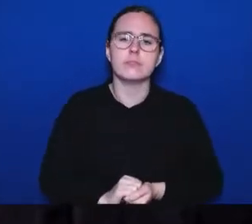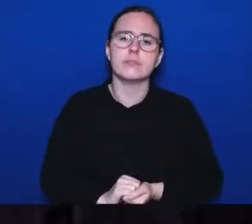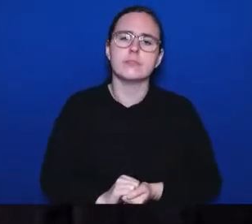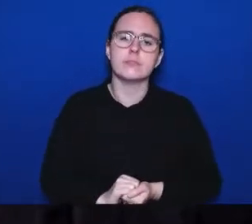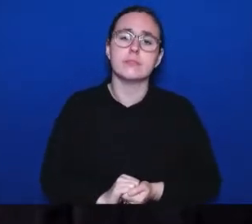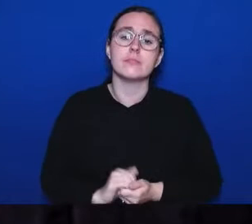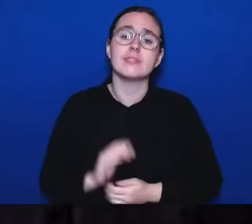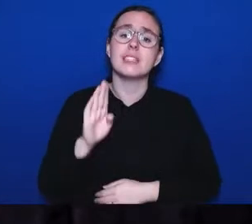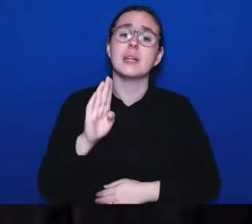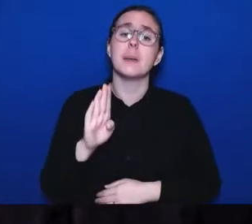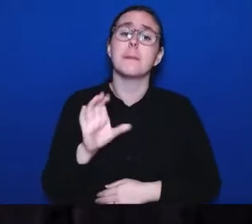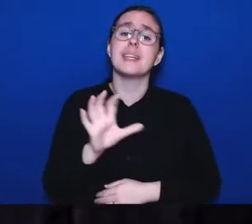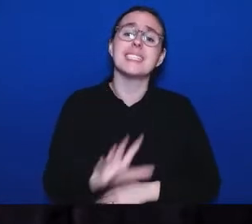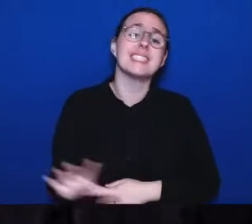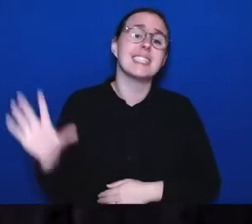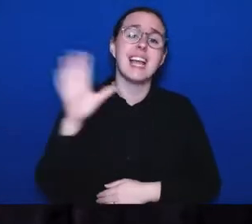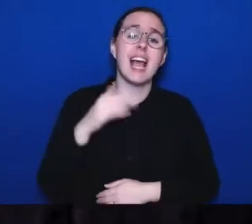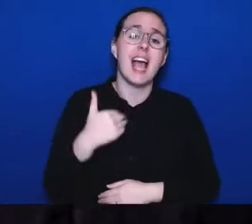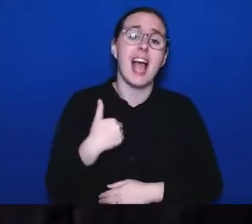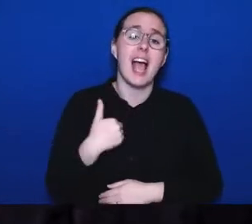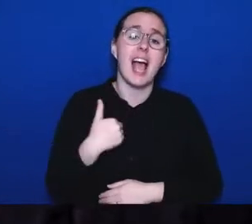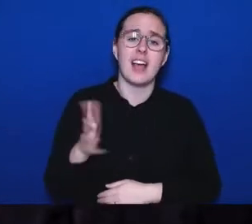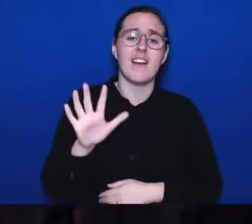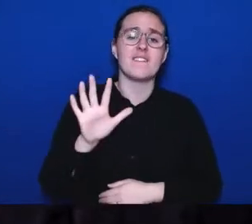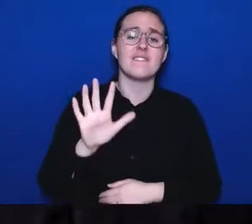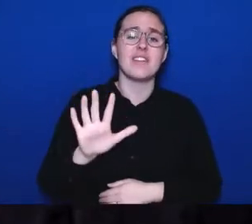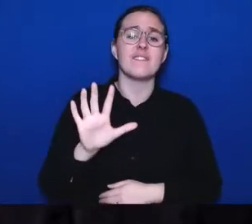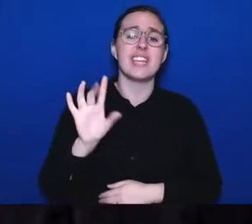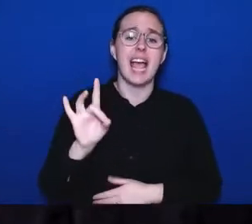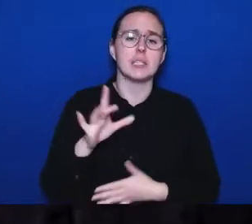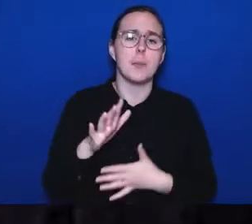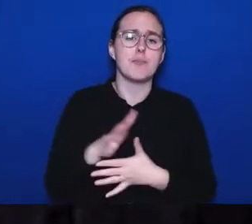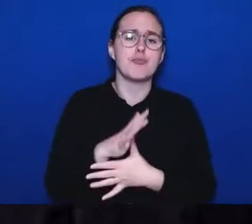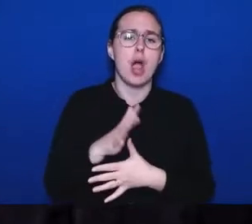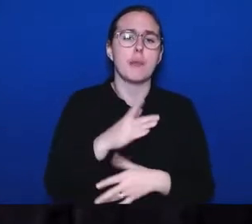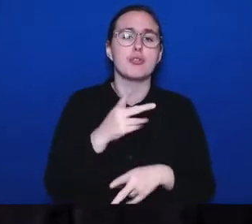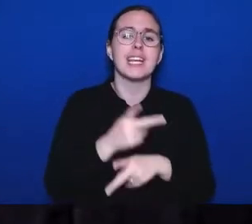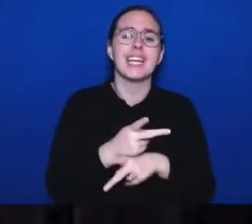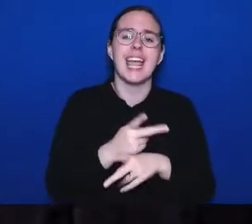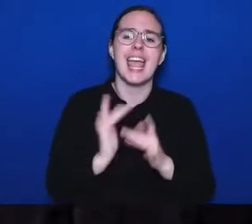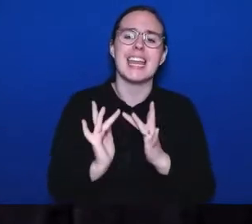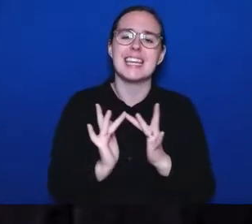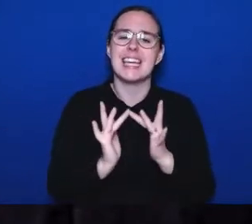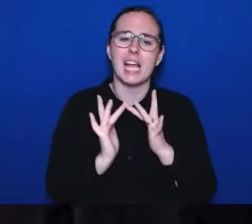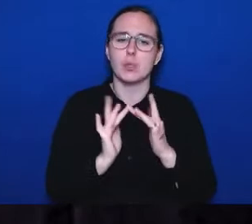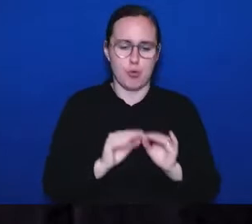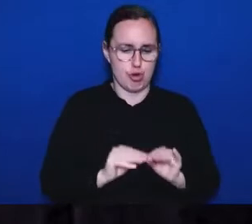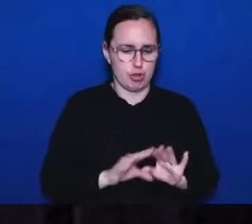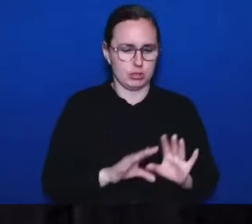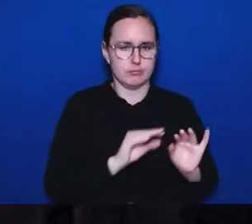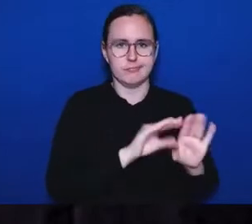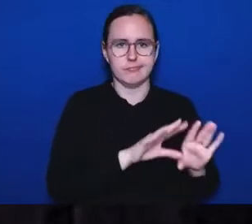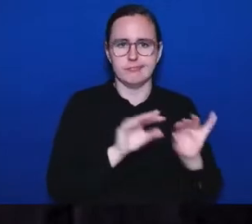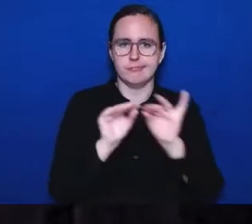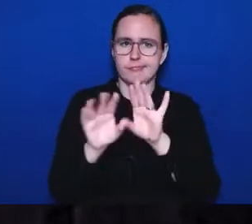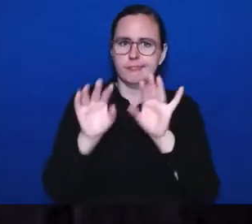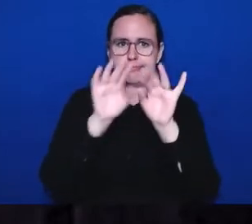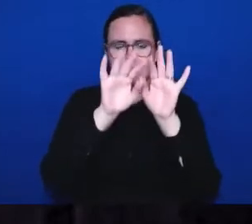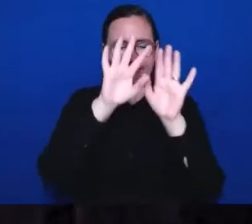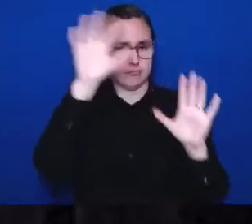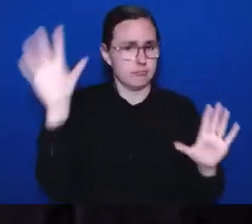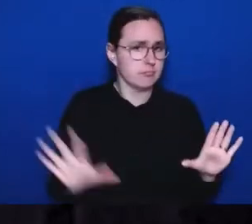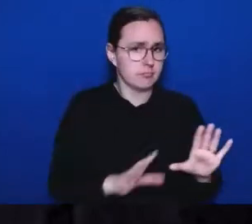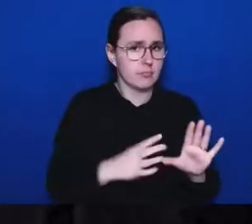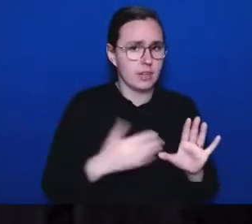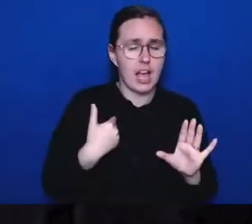an ability through them to do that. So I think this is building out team-based care in practice, and I think the work that